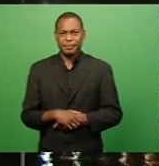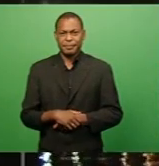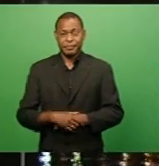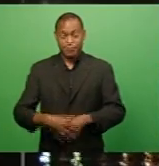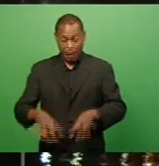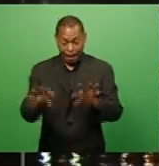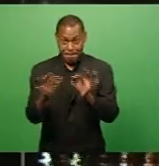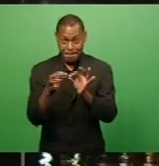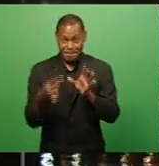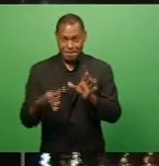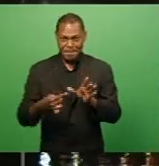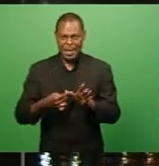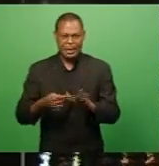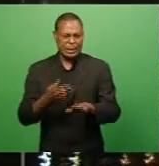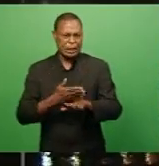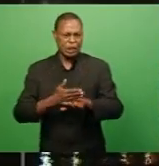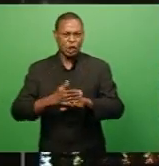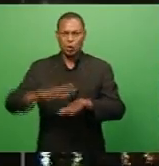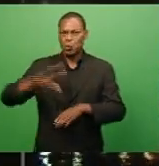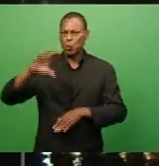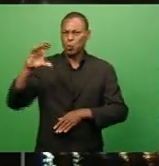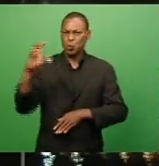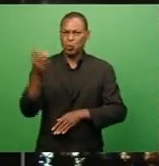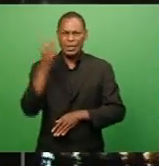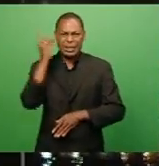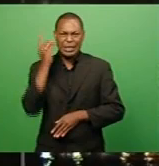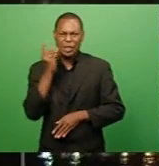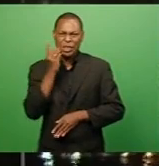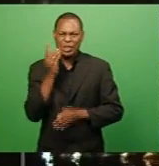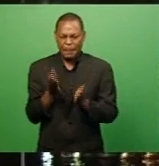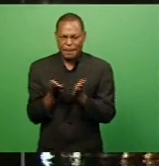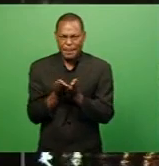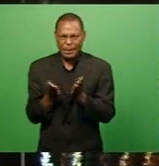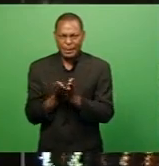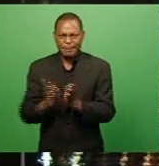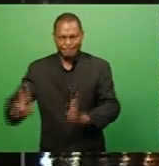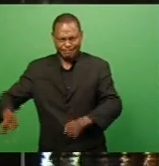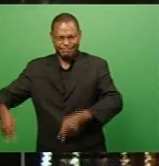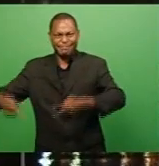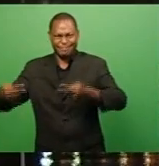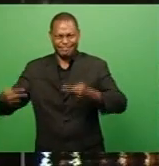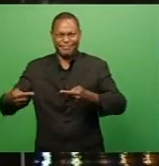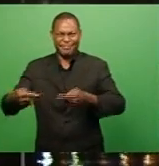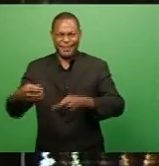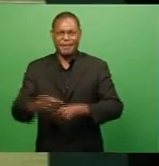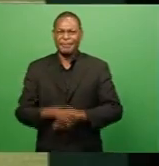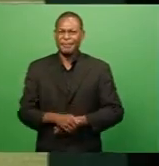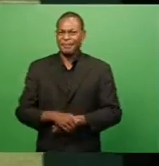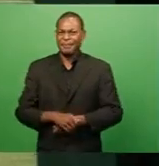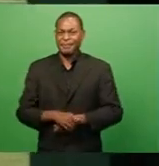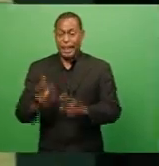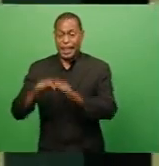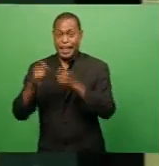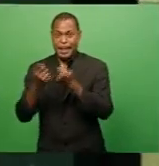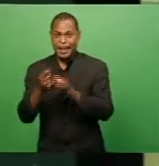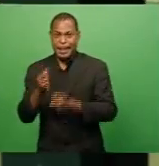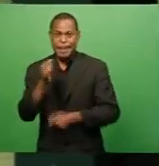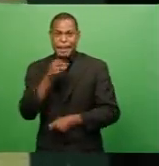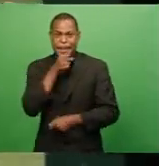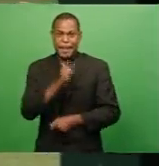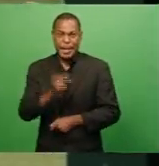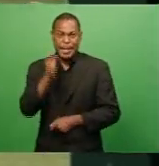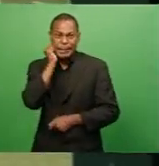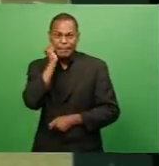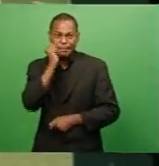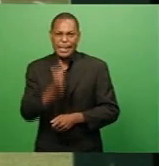been crowned the winner of the Digicel Fiji Muslim League Inter-District Championship. The men in black outclassed a strong